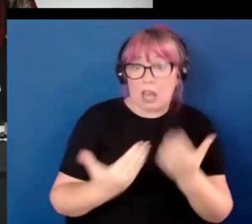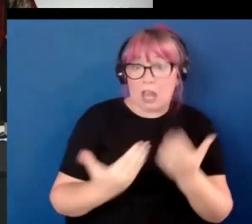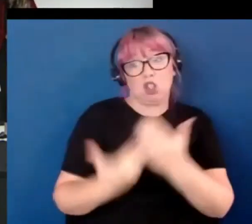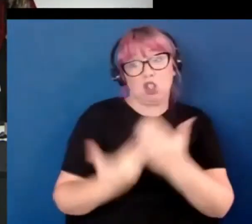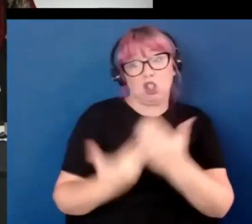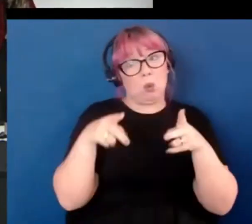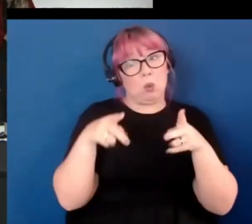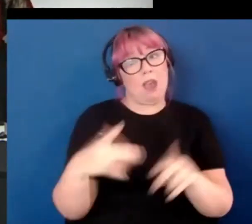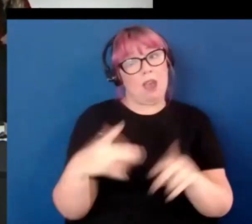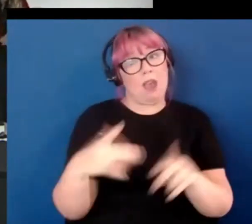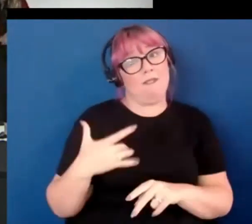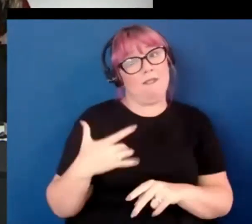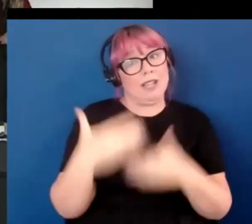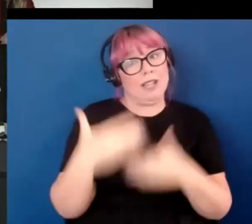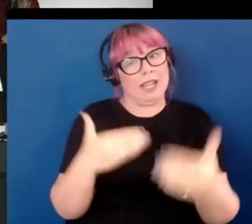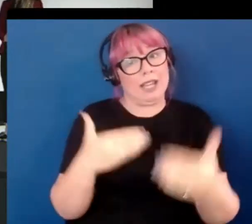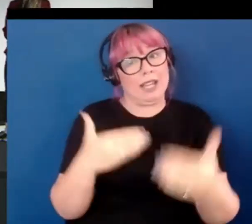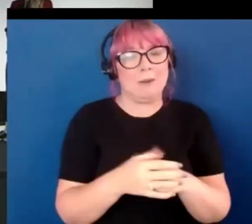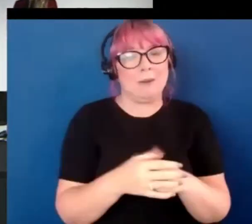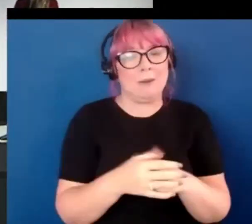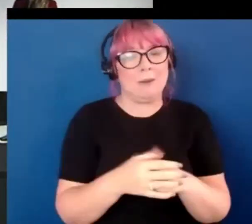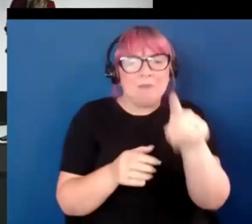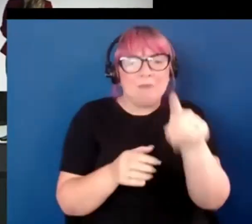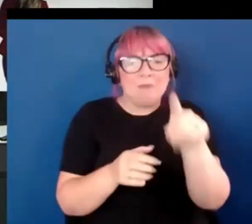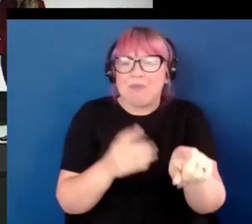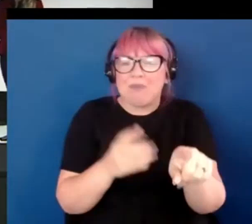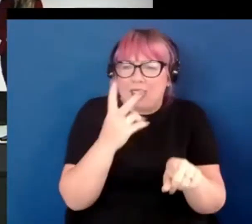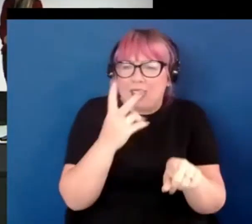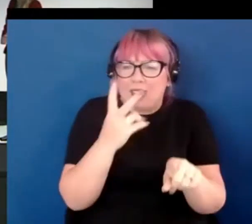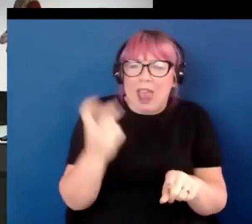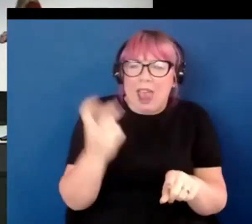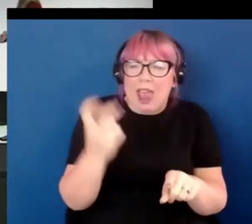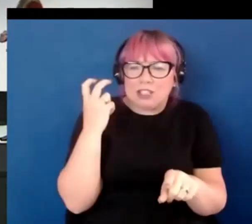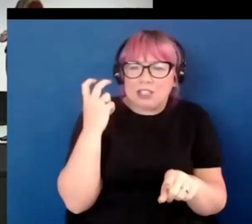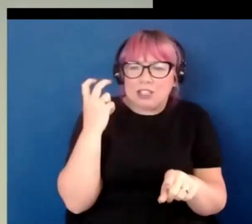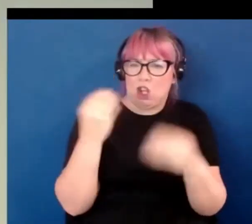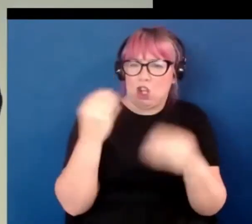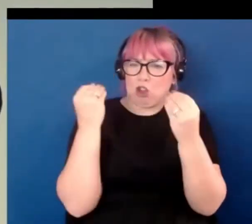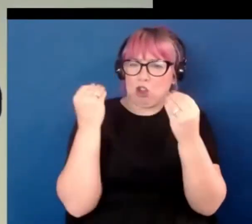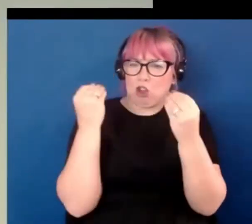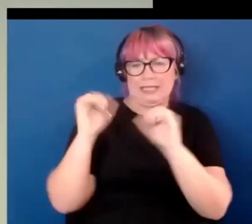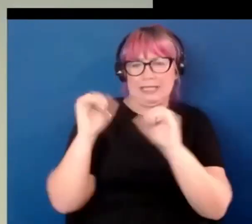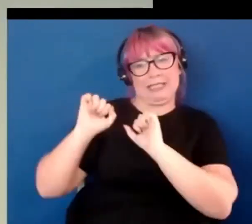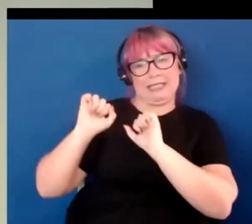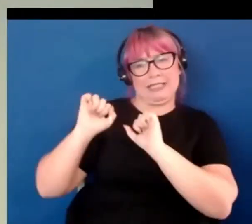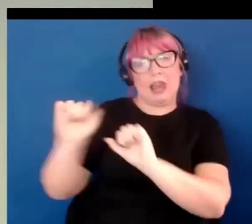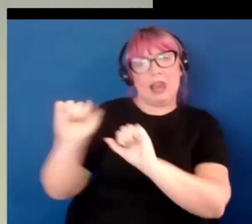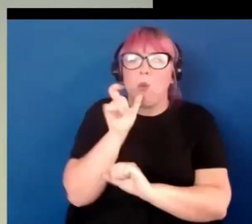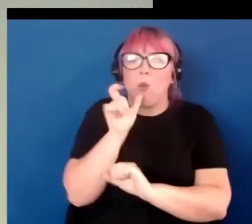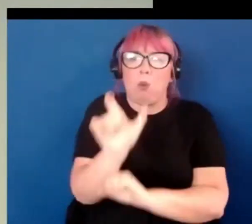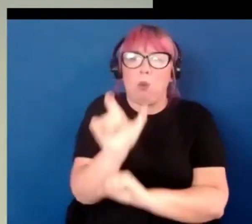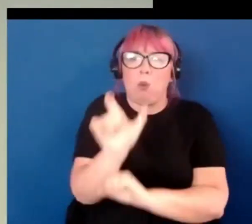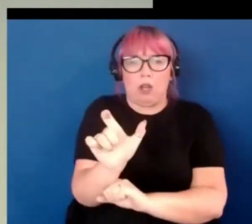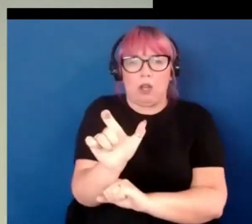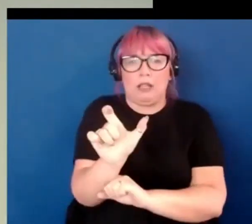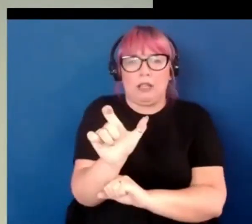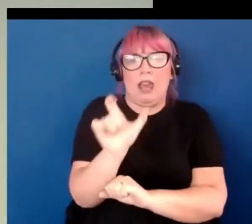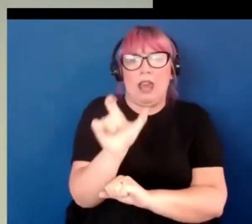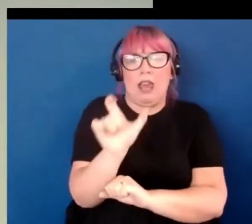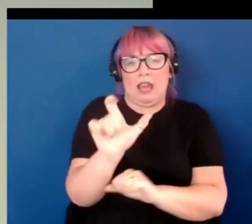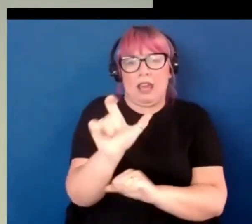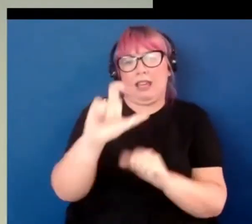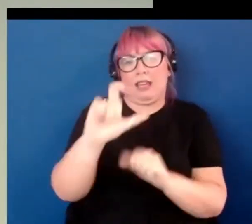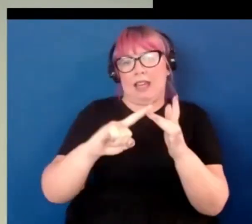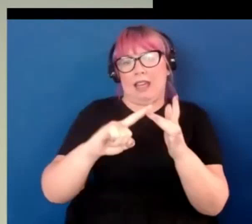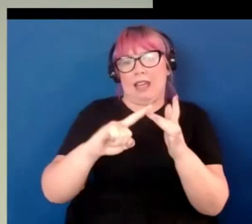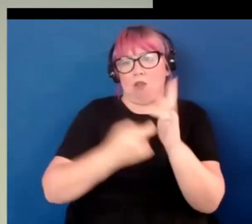The ancient Greeks had a word for a pivotal moment of change: kairos. There is no one word in